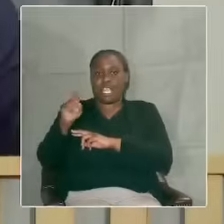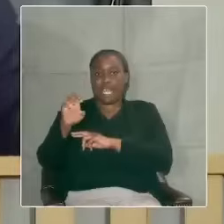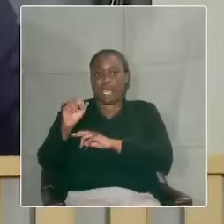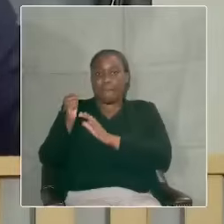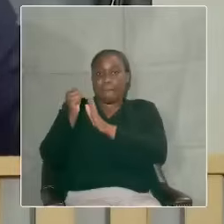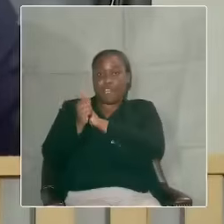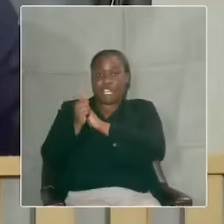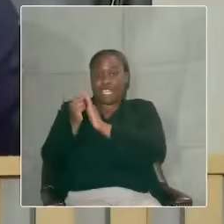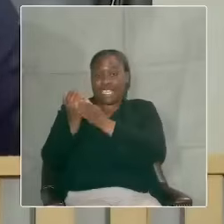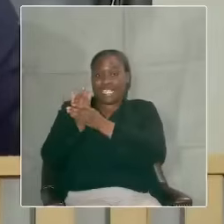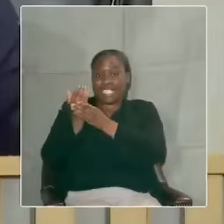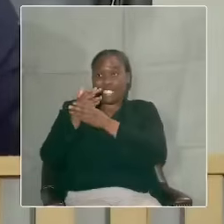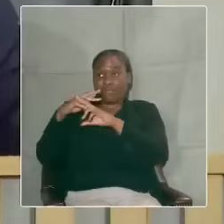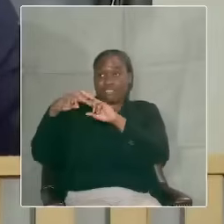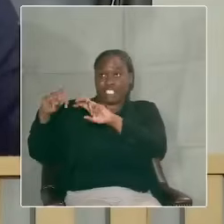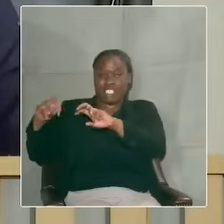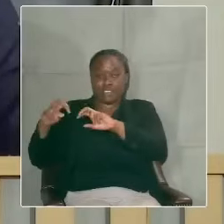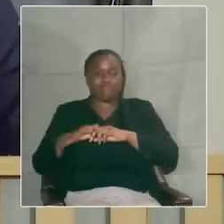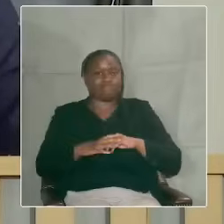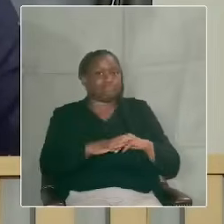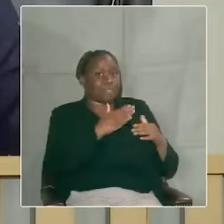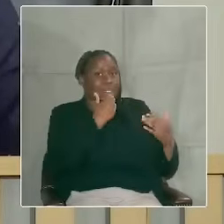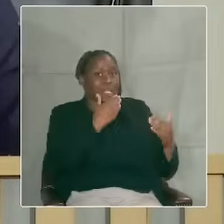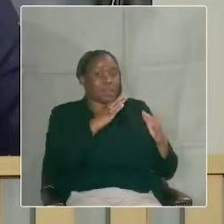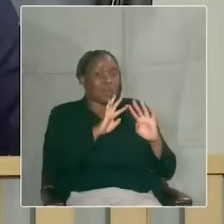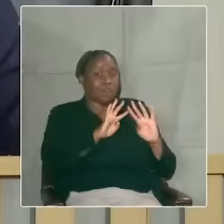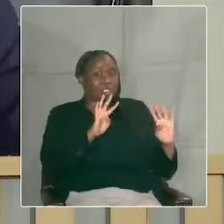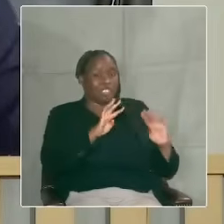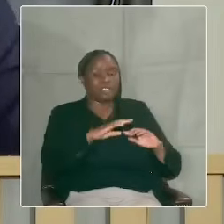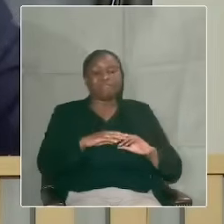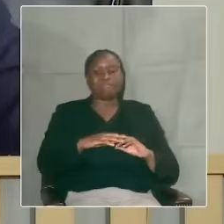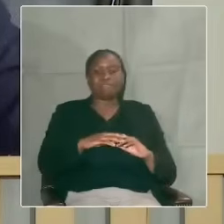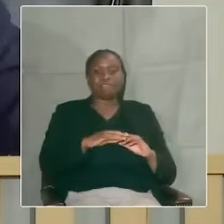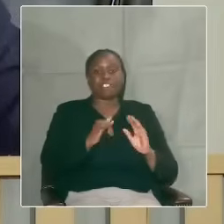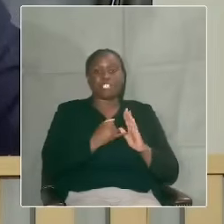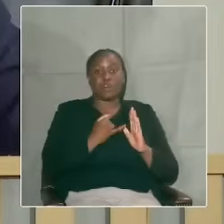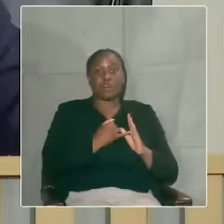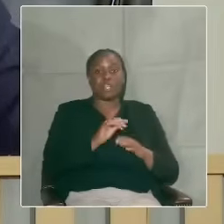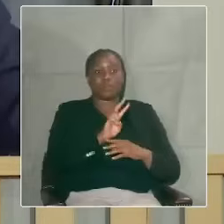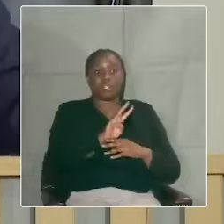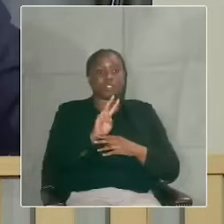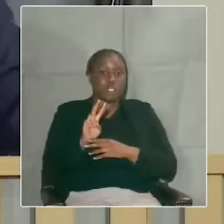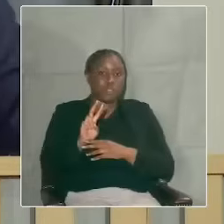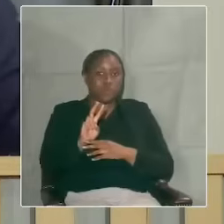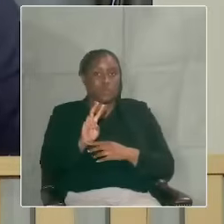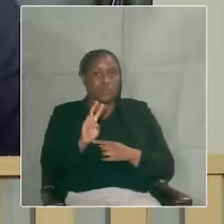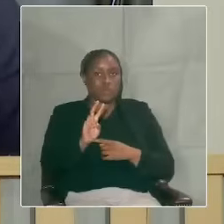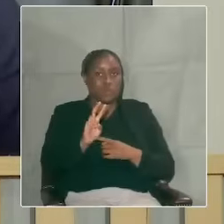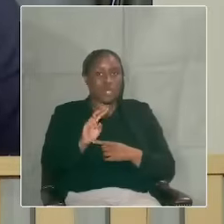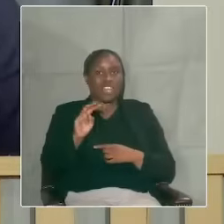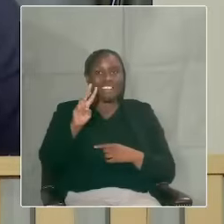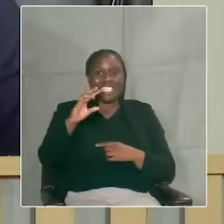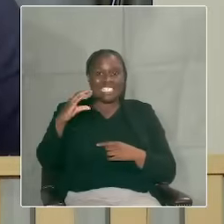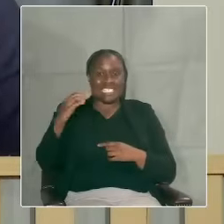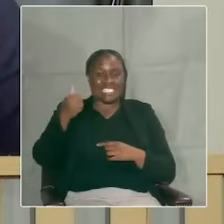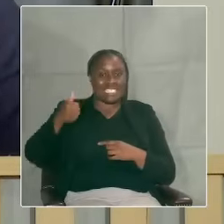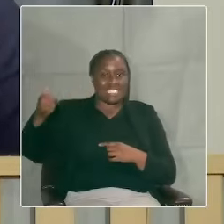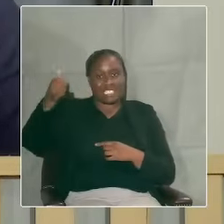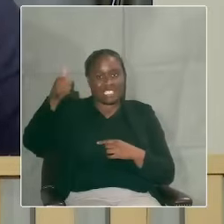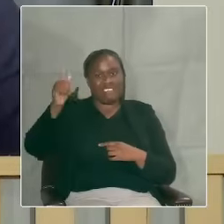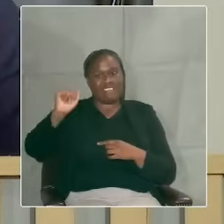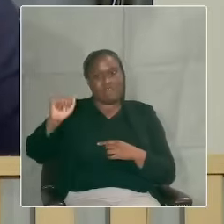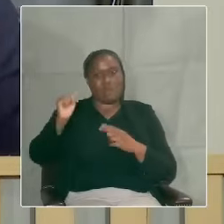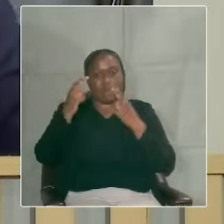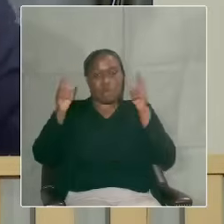Okay, thanks, Commissioners. During January 2022, the Vice Chancellor of the University of